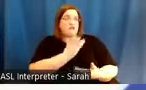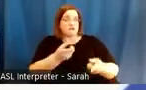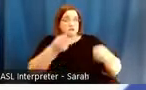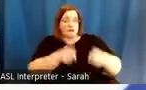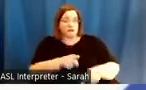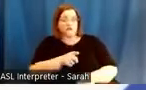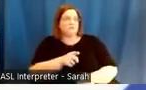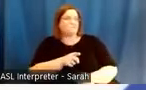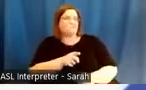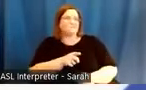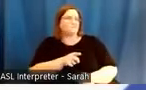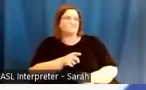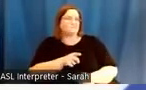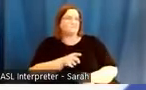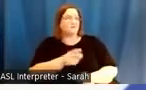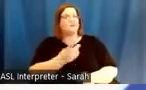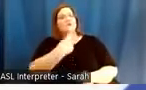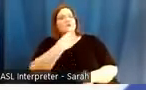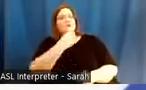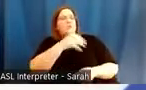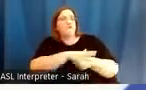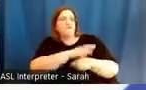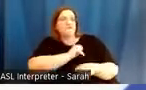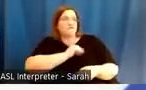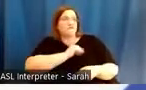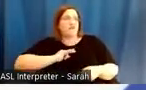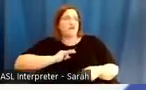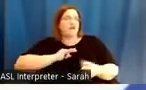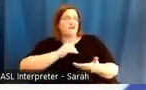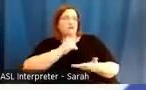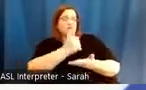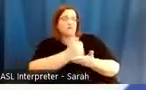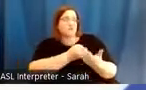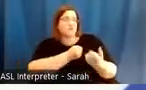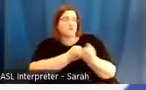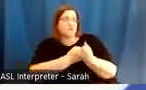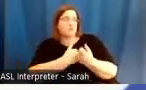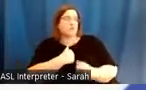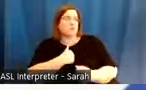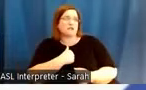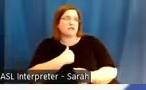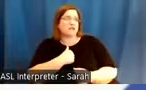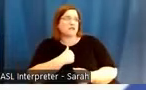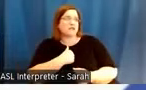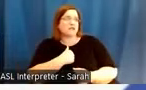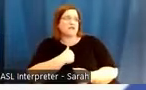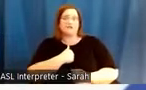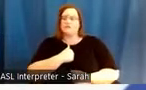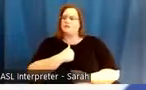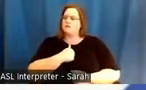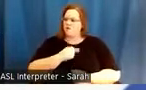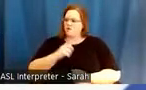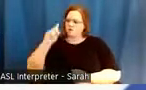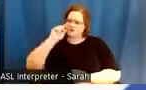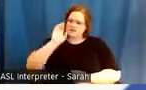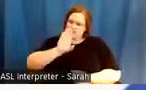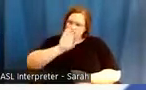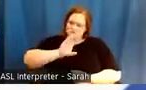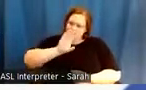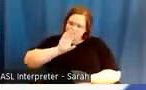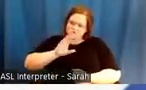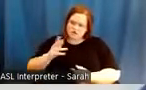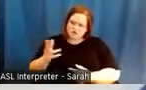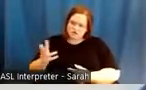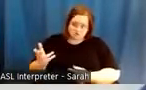They say, like, they don't have enough staff to, like, help support me. So that sounds frustrating. How do you